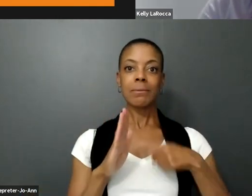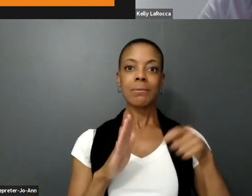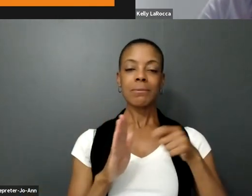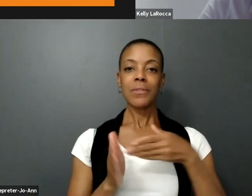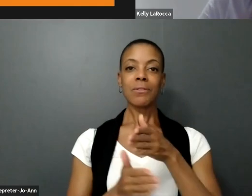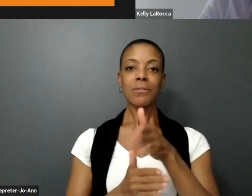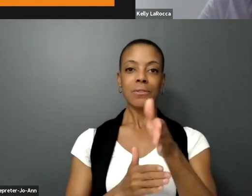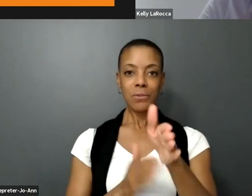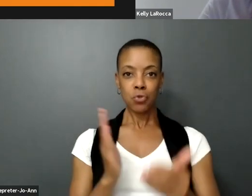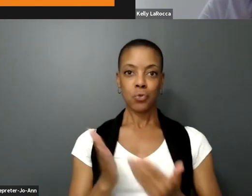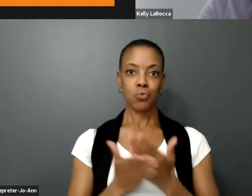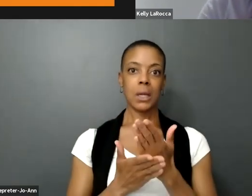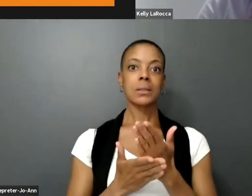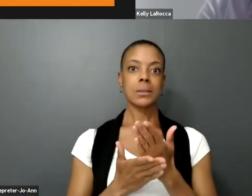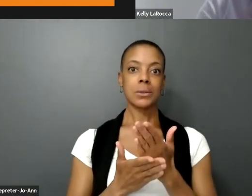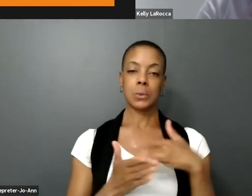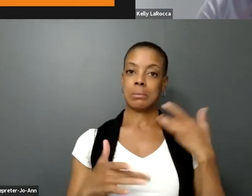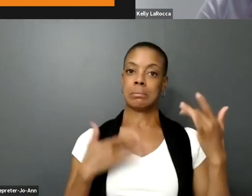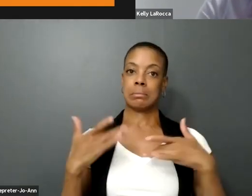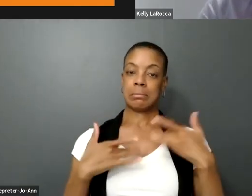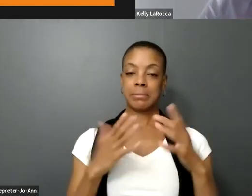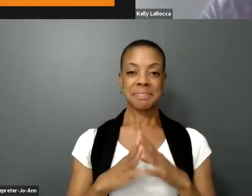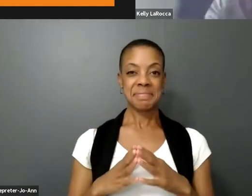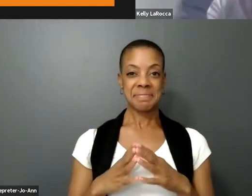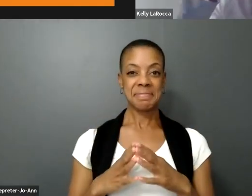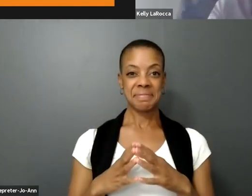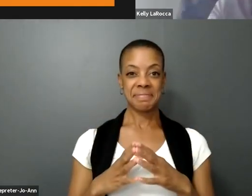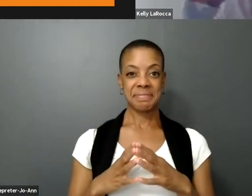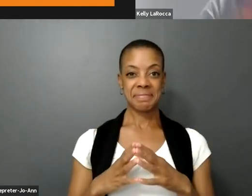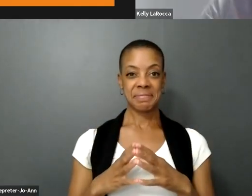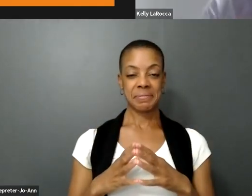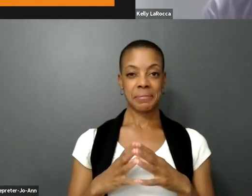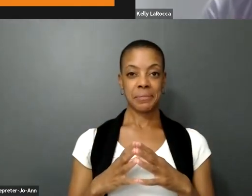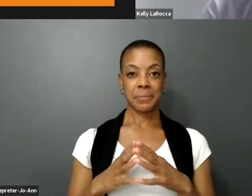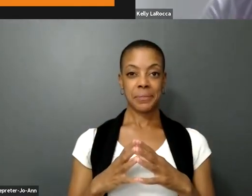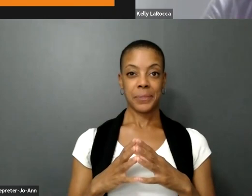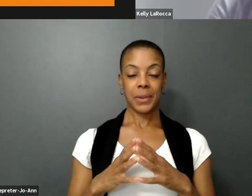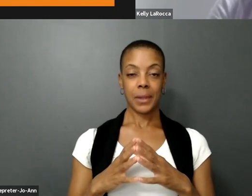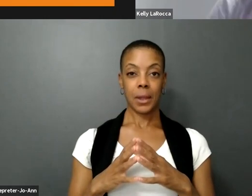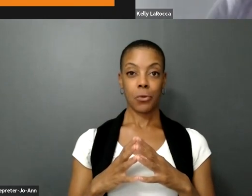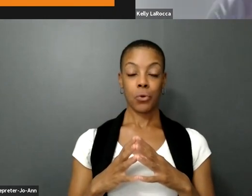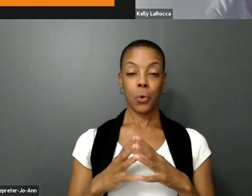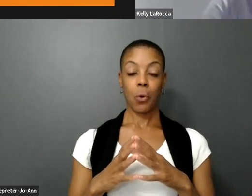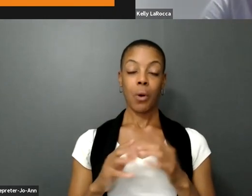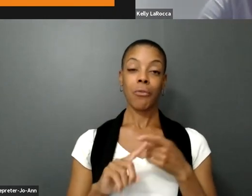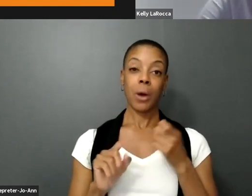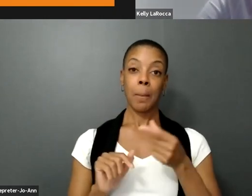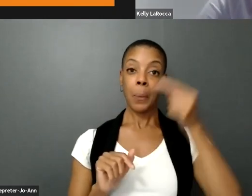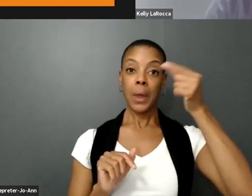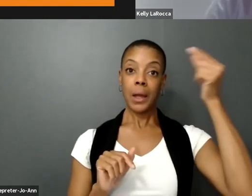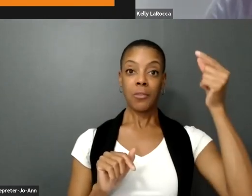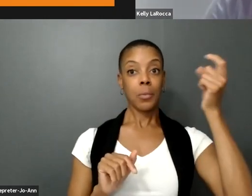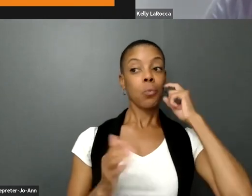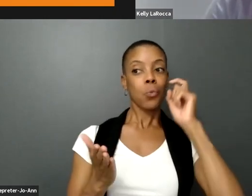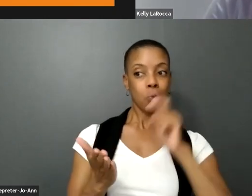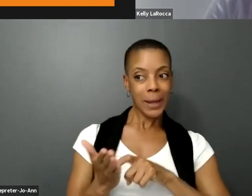excited about that. Doing so in a way that is recognized and legal, as it were, which of course